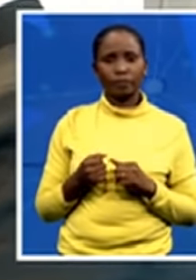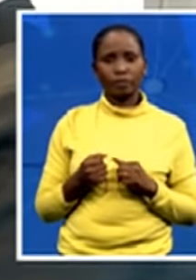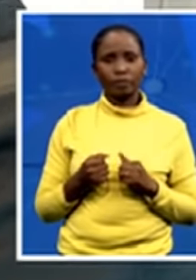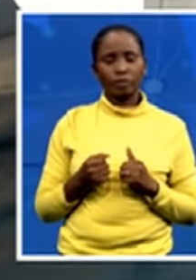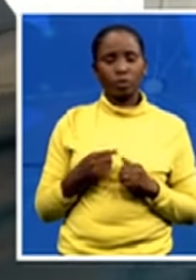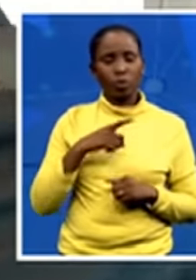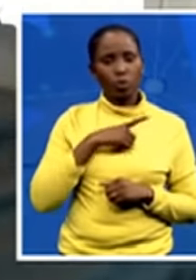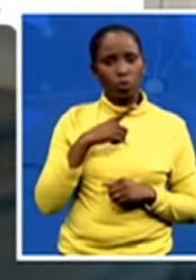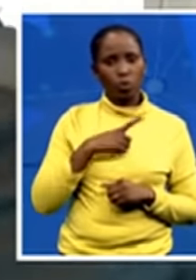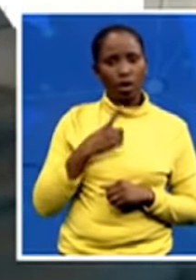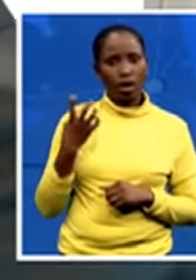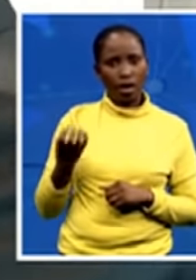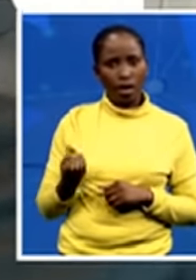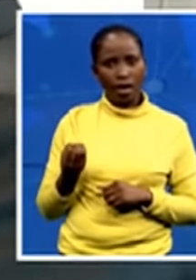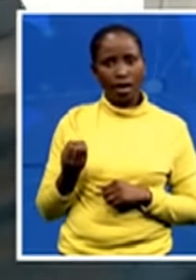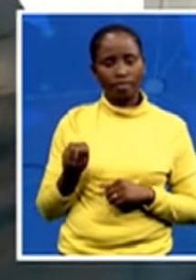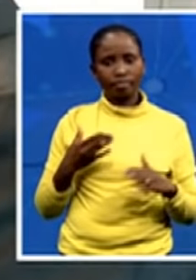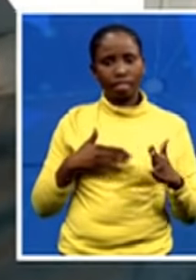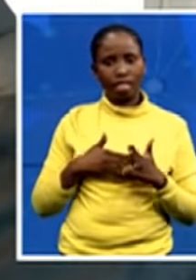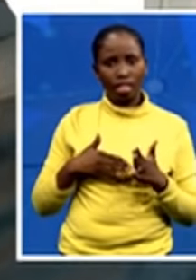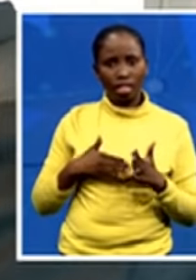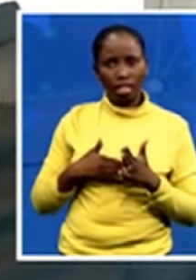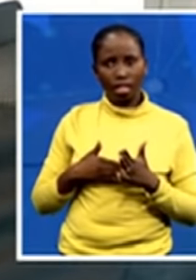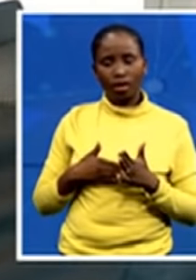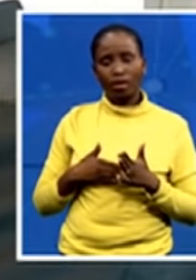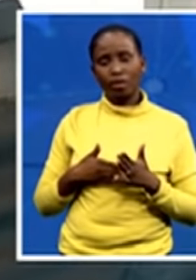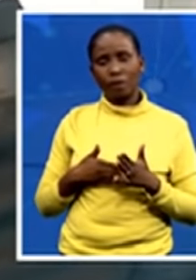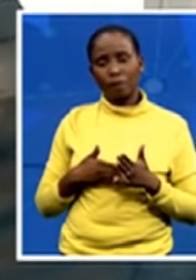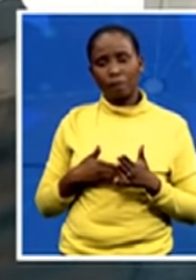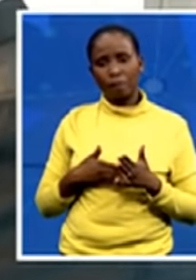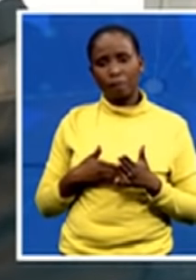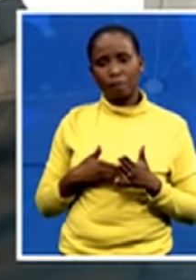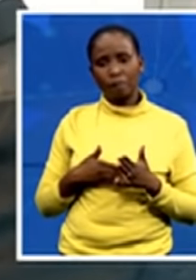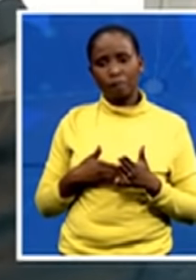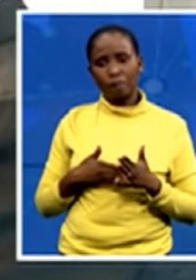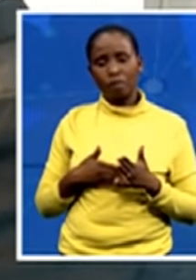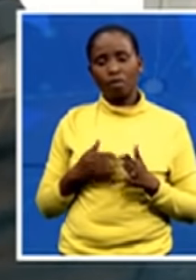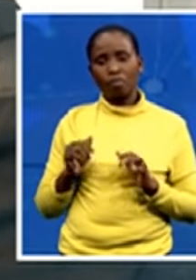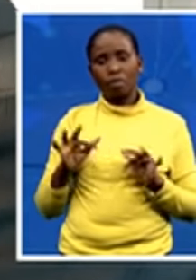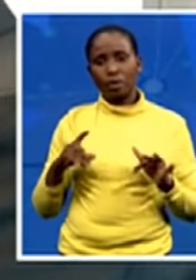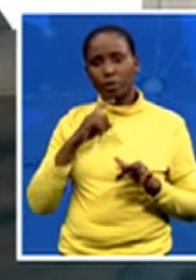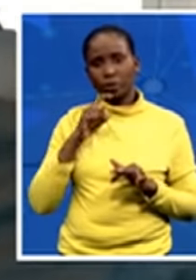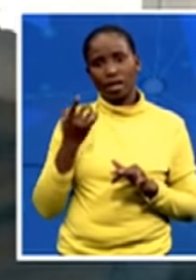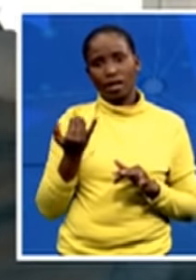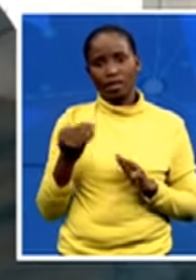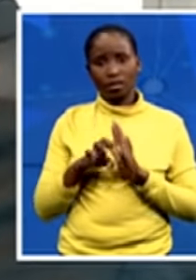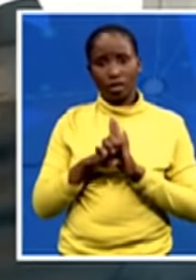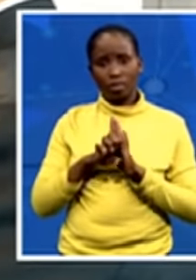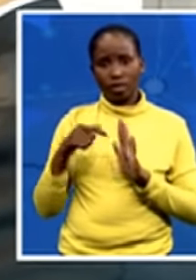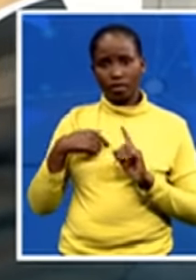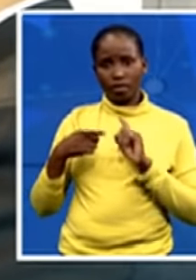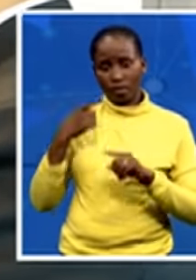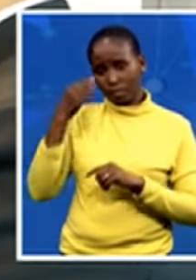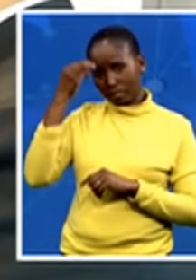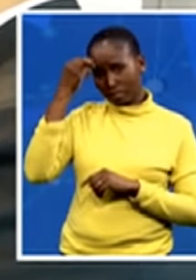is that people who have been given the slot, for an example, you are in Pretoria, you are getting a slot in Springs. On